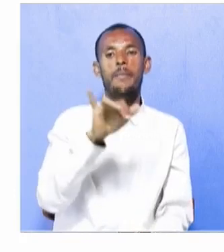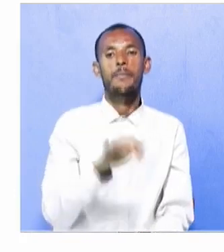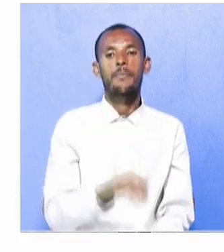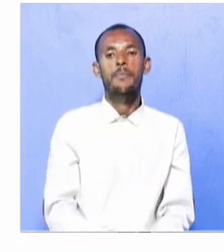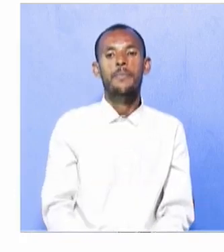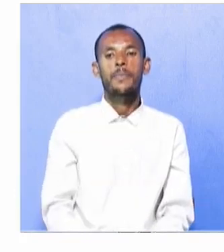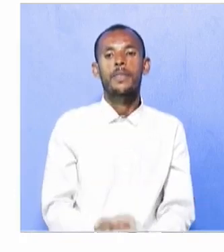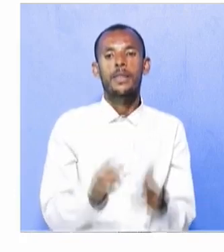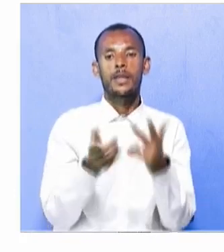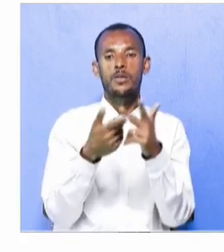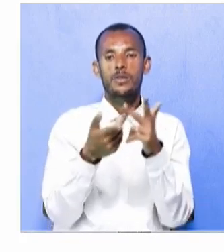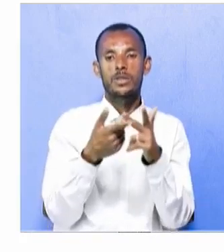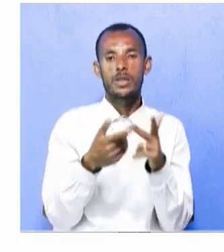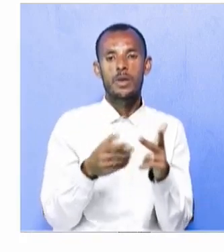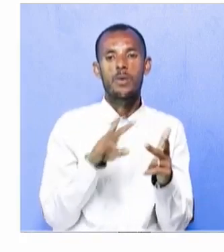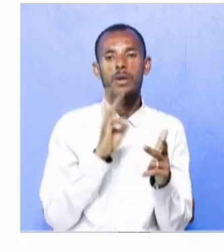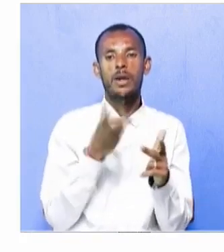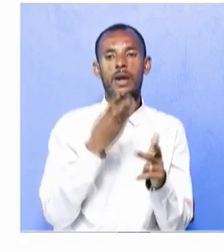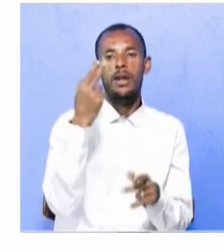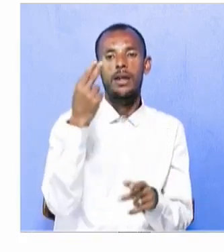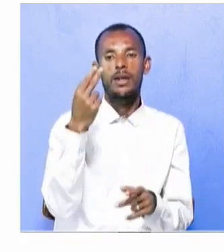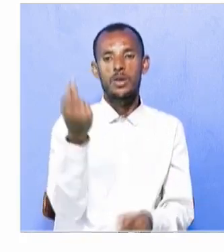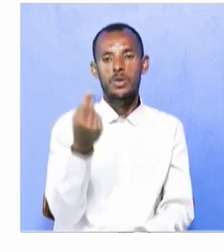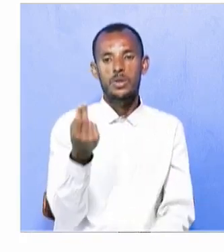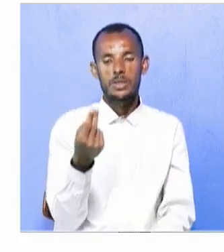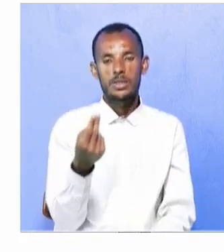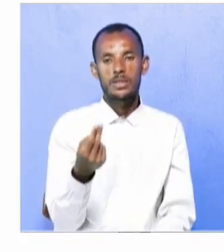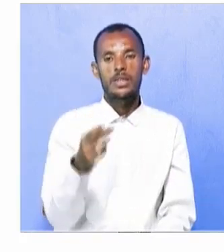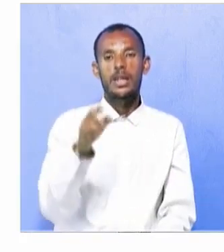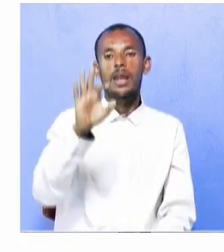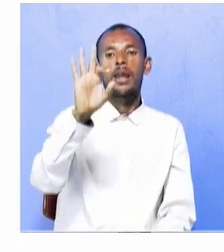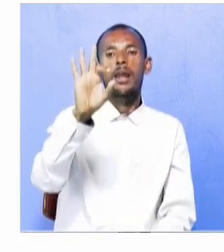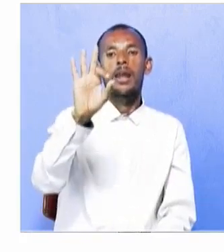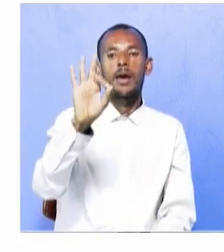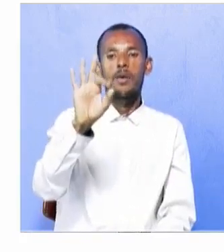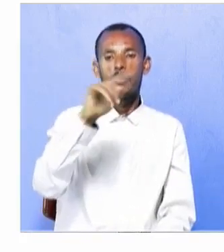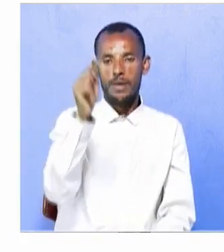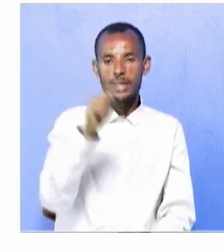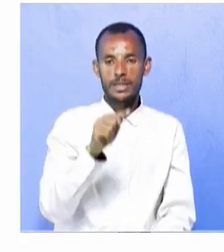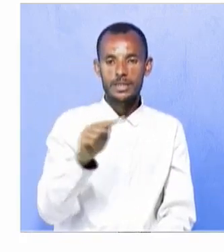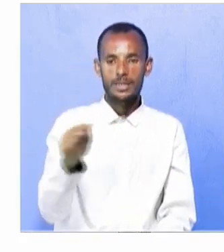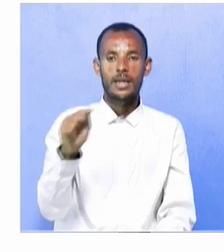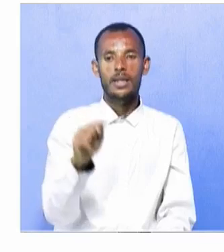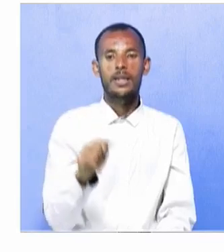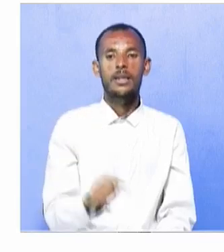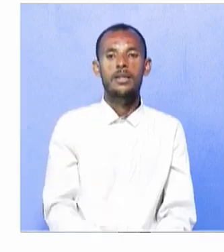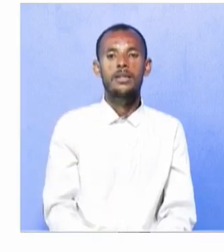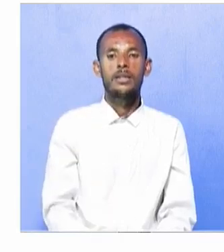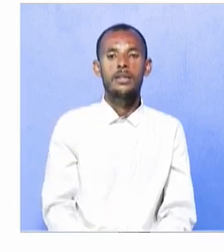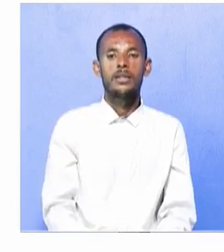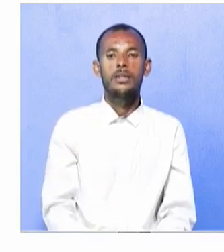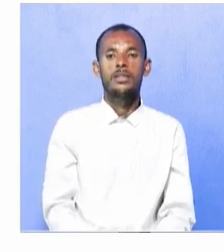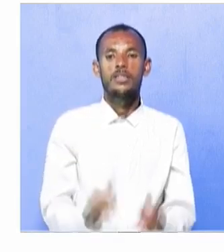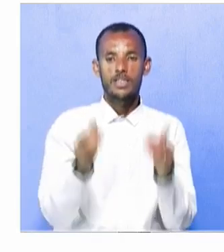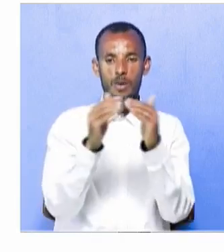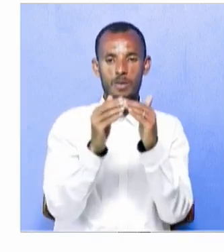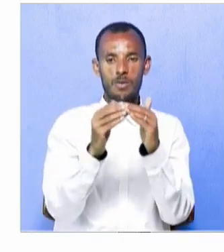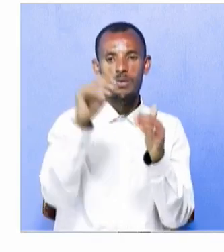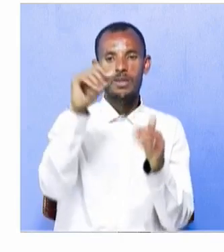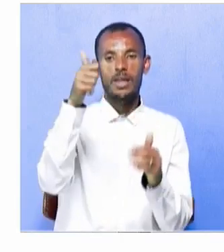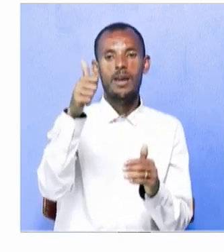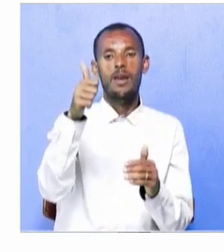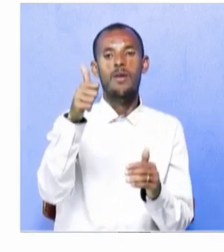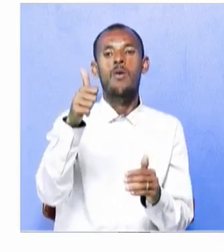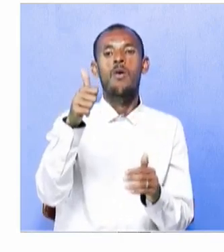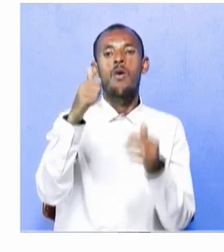The third one that we can take is 9 over z. 9 over z is equals to 10 over